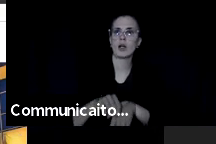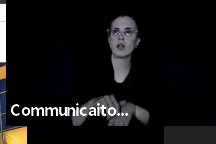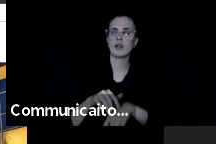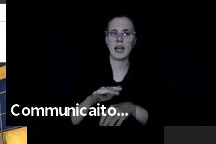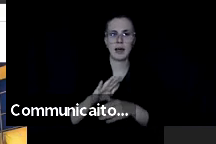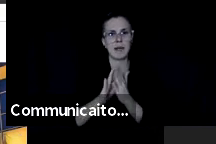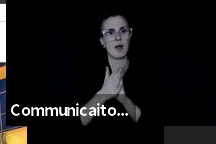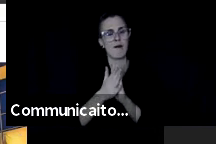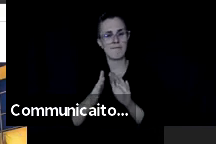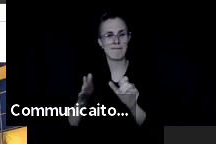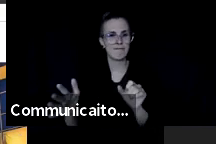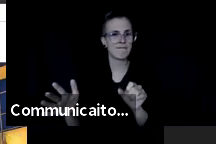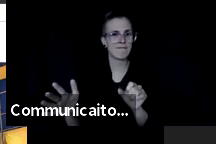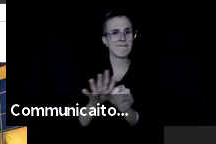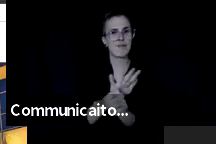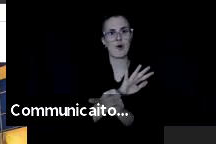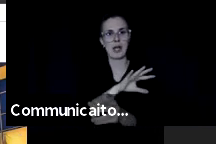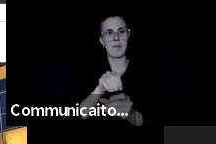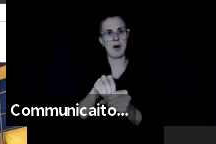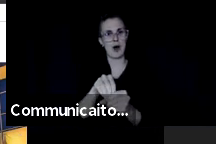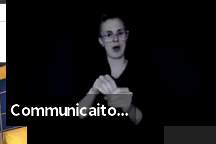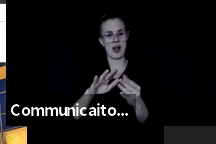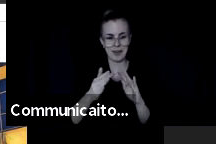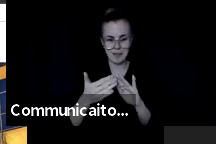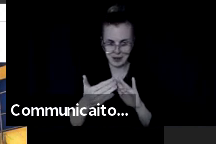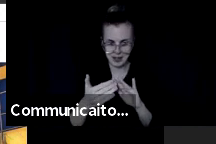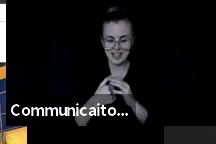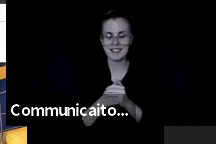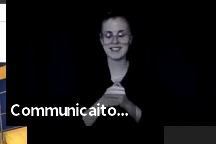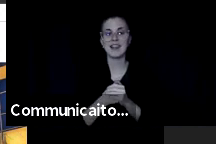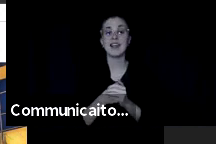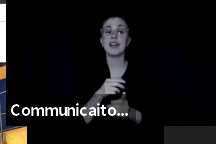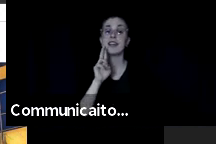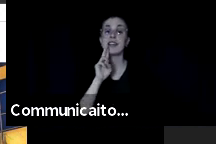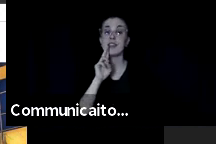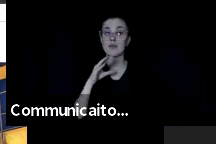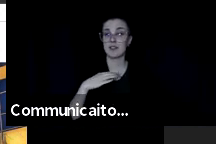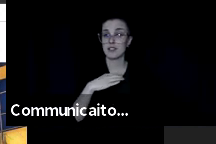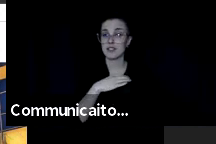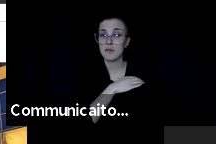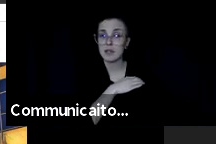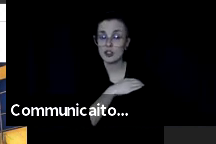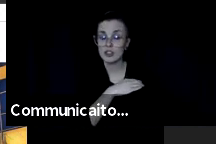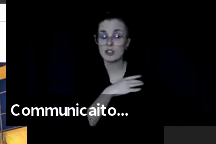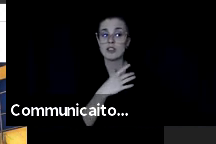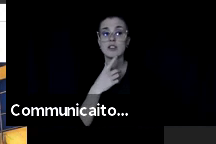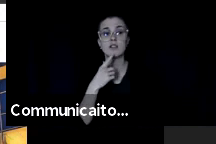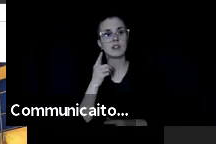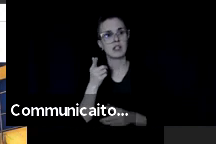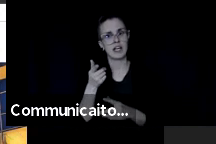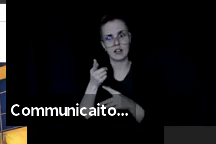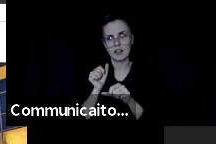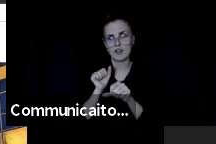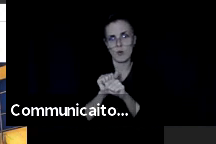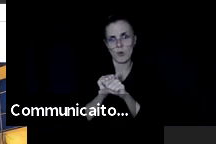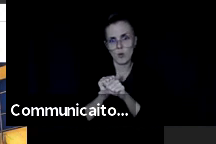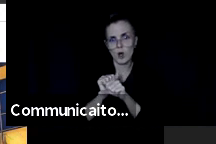part of communities. Houston's Commission has worked